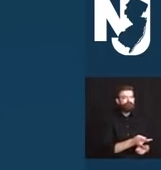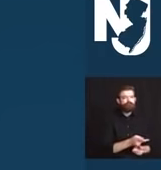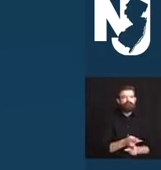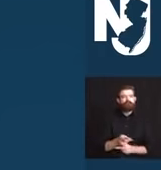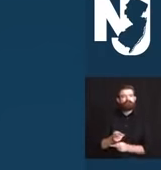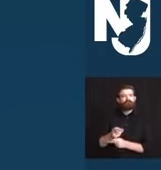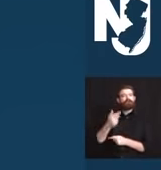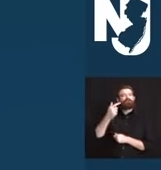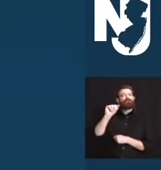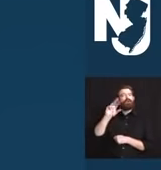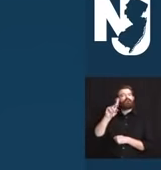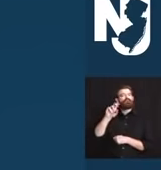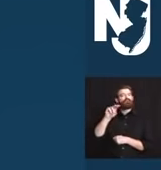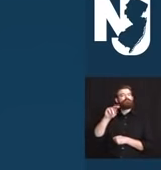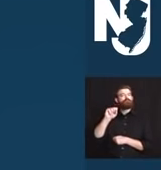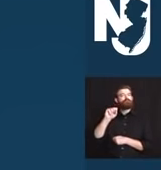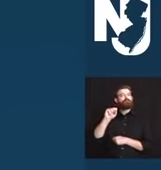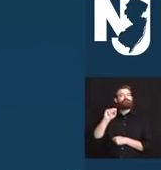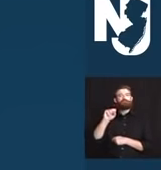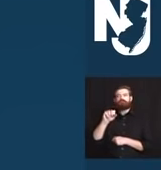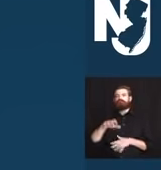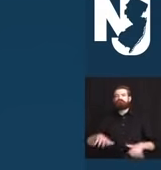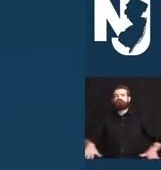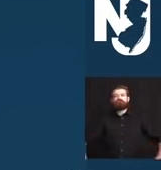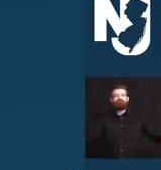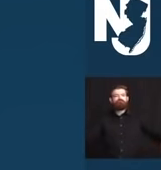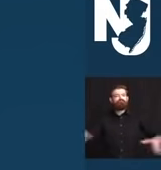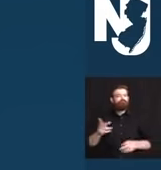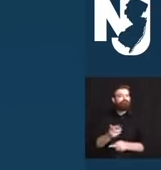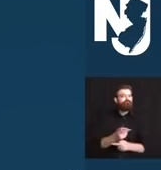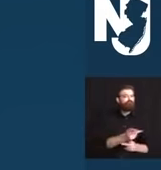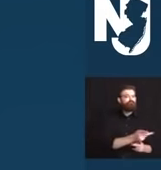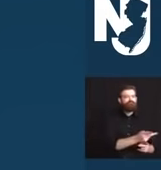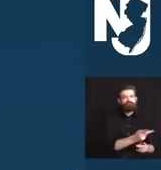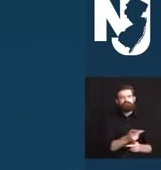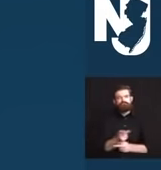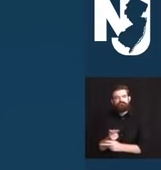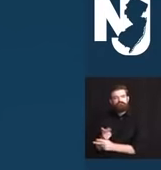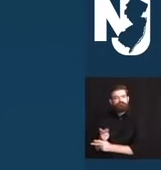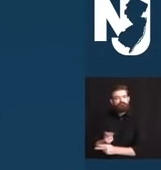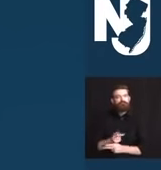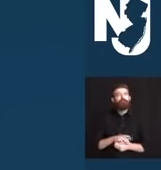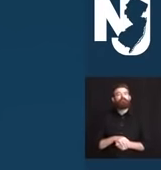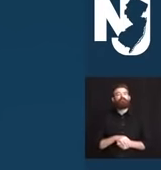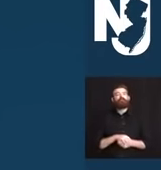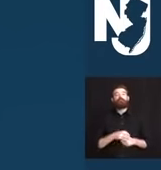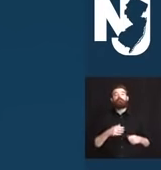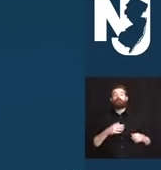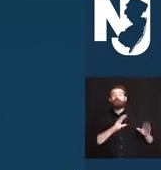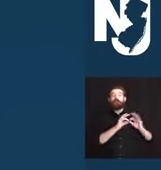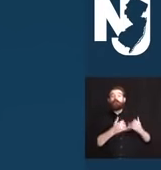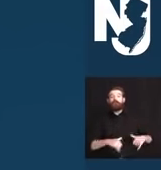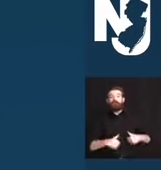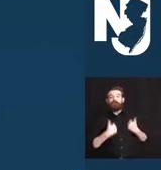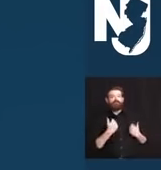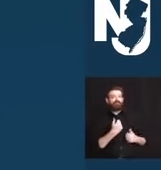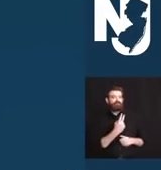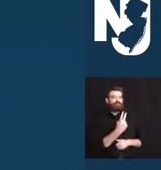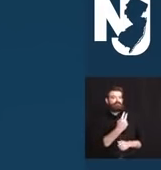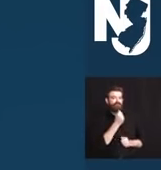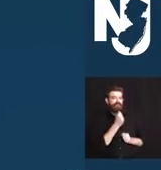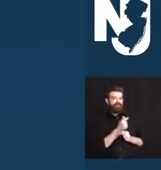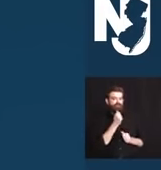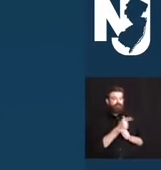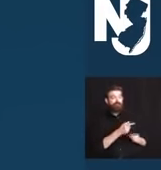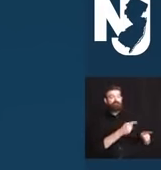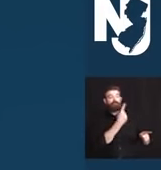survived by her sisters, Rosemarie and Jean, and I had the great honor of speaking with them. And one of them made the point to me, Judy, that Tony,